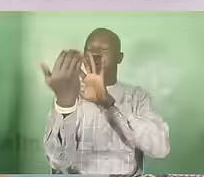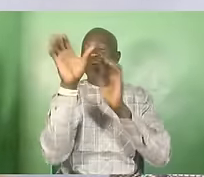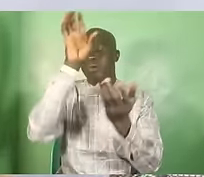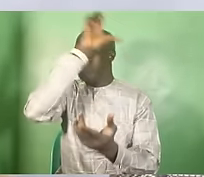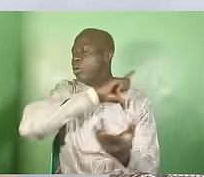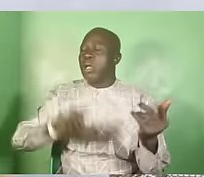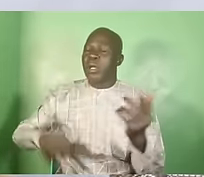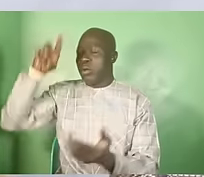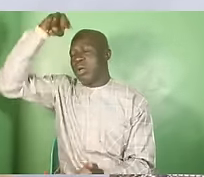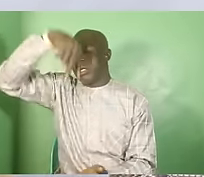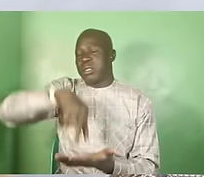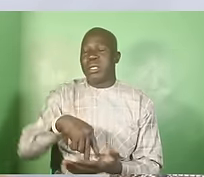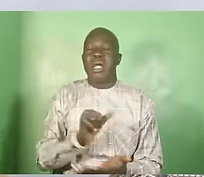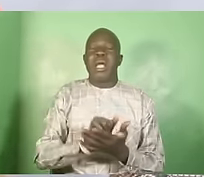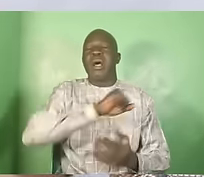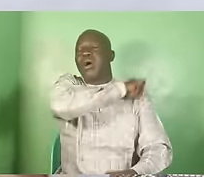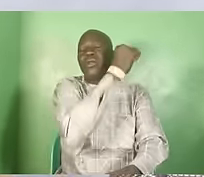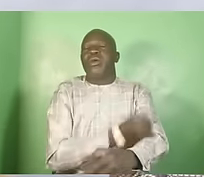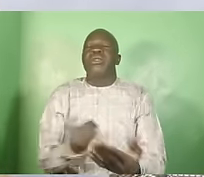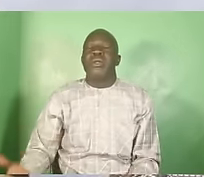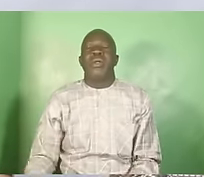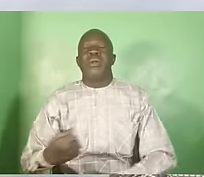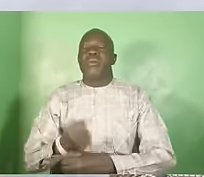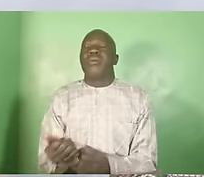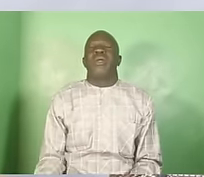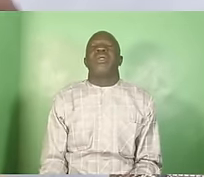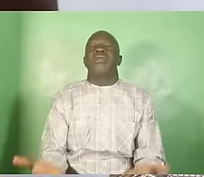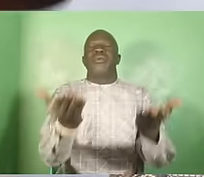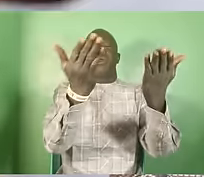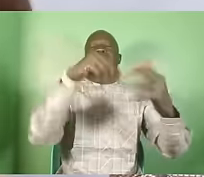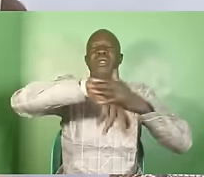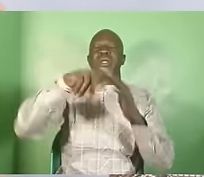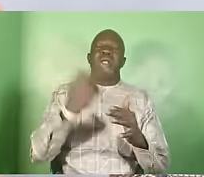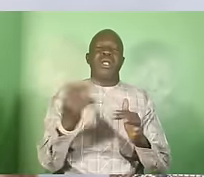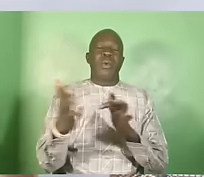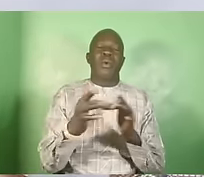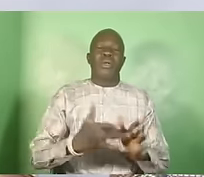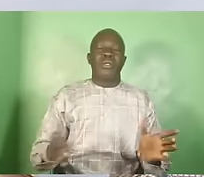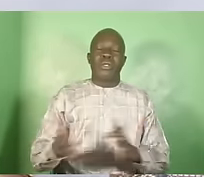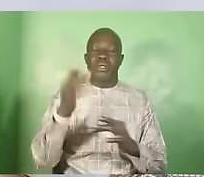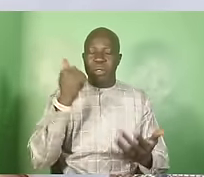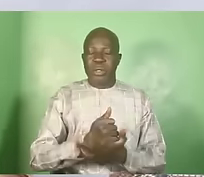what? Before the Lord, me, you want to stay? I say, my baby, amen.